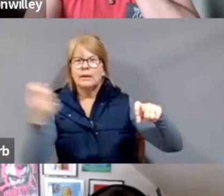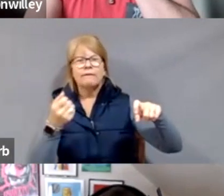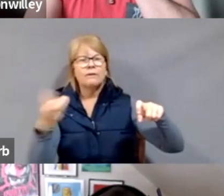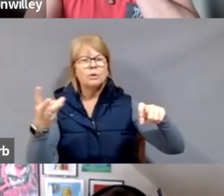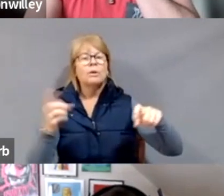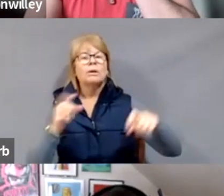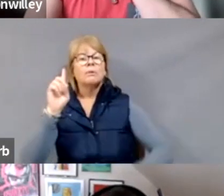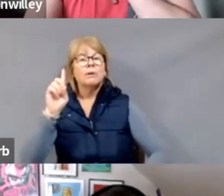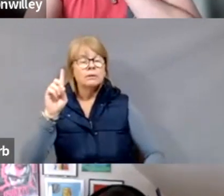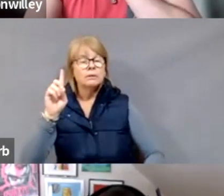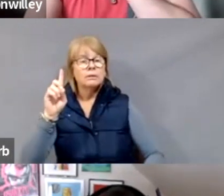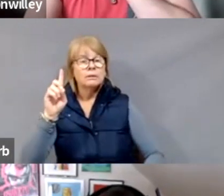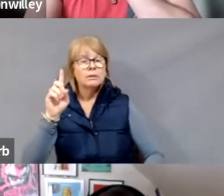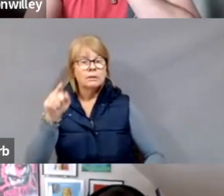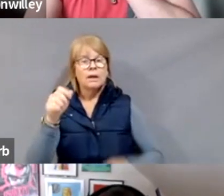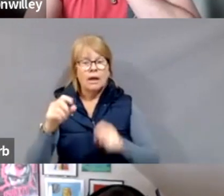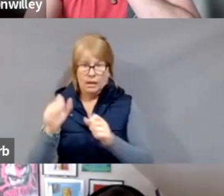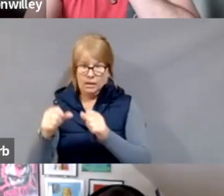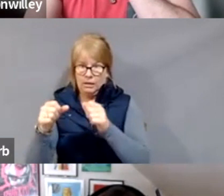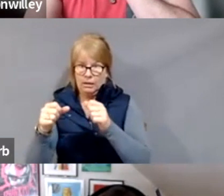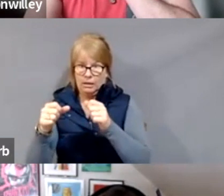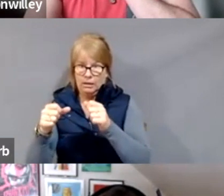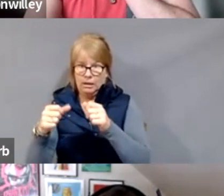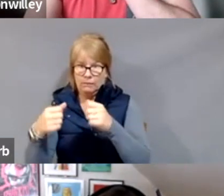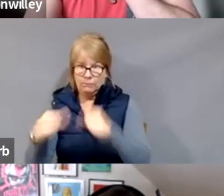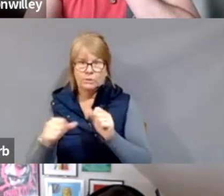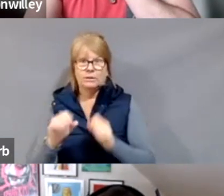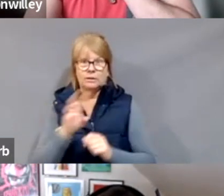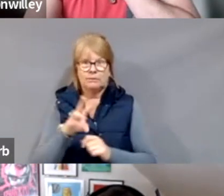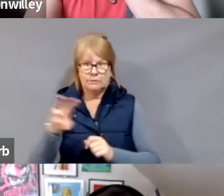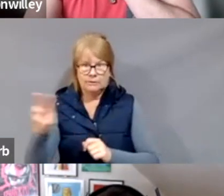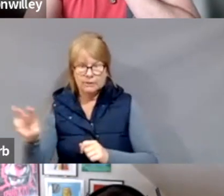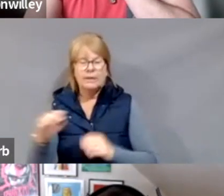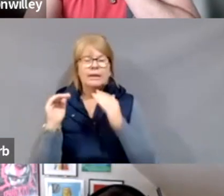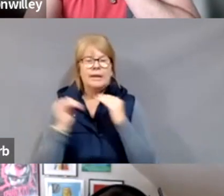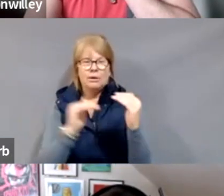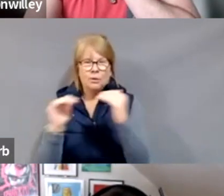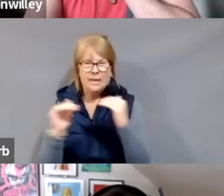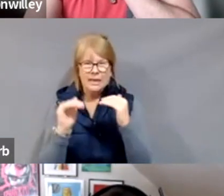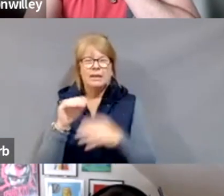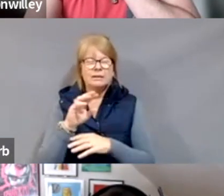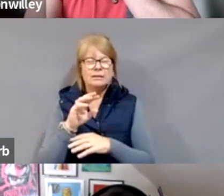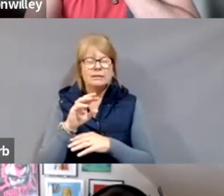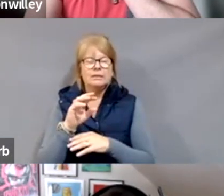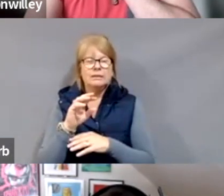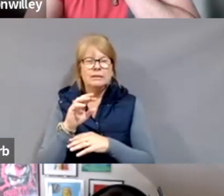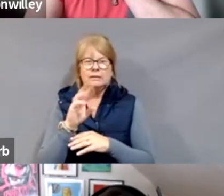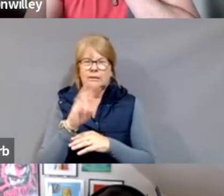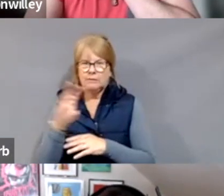one was just so everyone knows, I posted the link in chat. The Equity site is a little weirdly set up. So there's